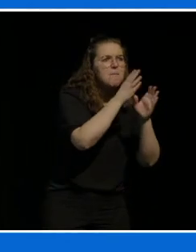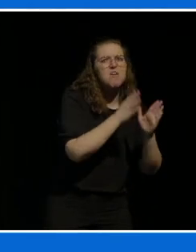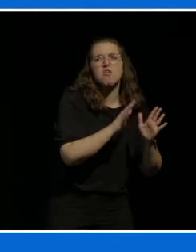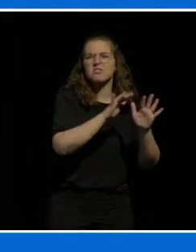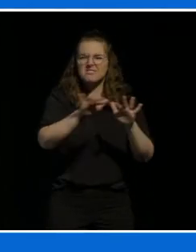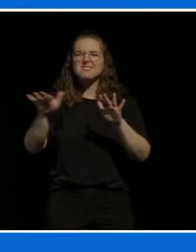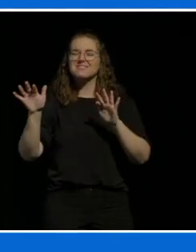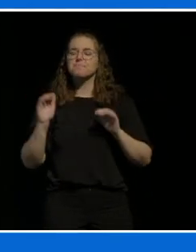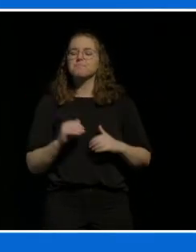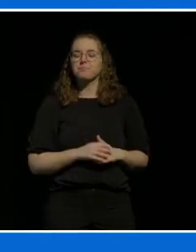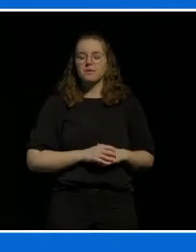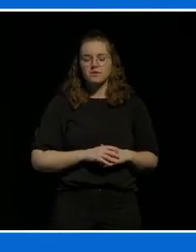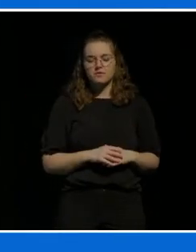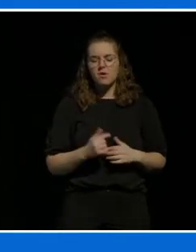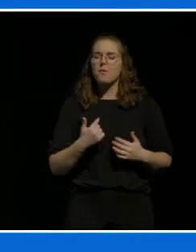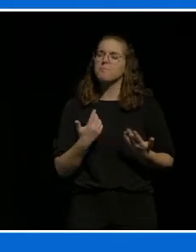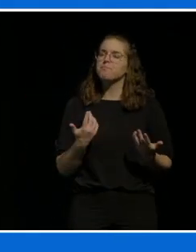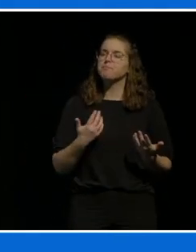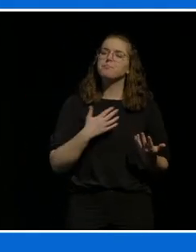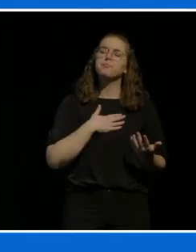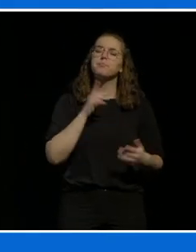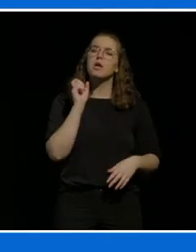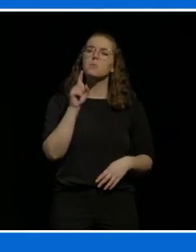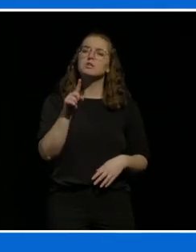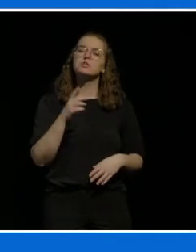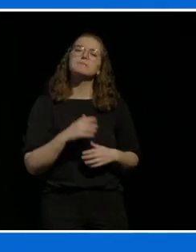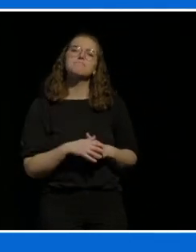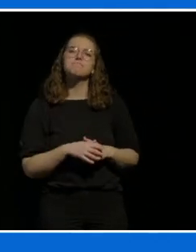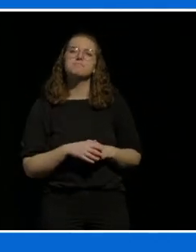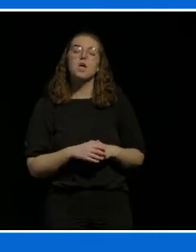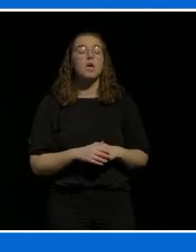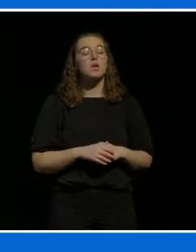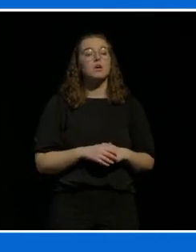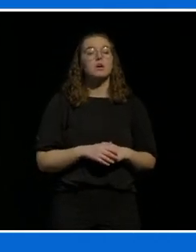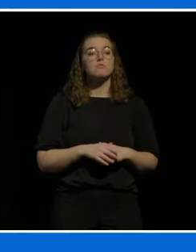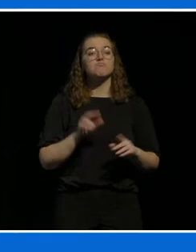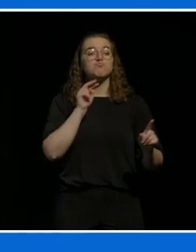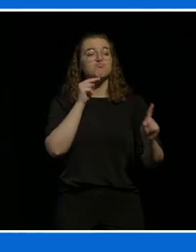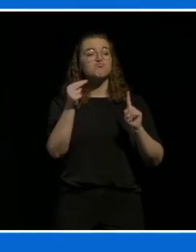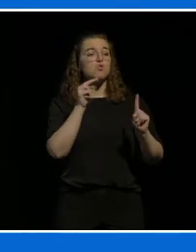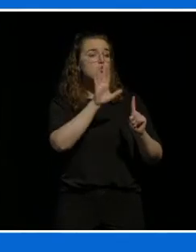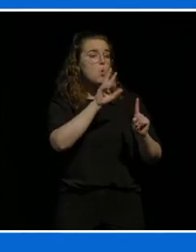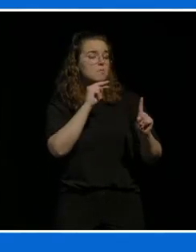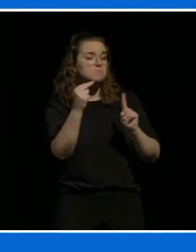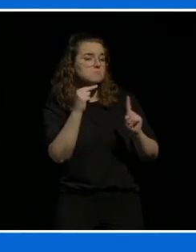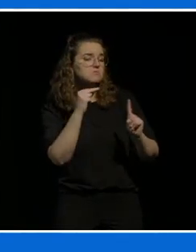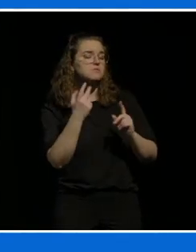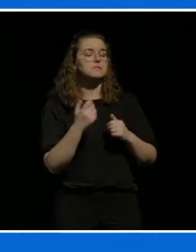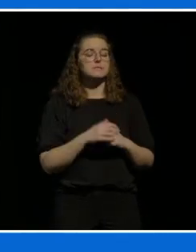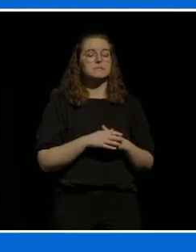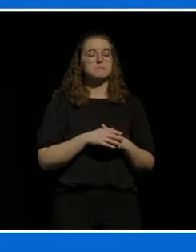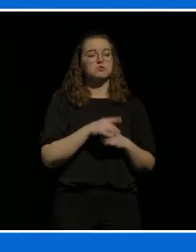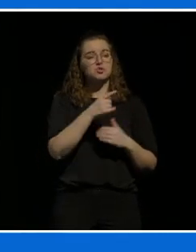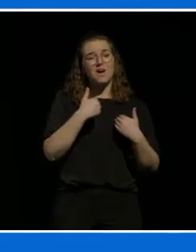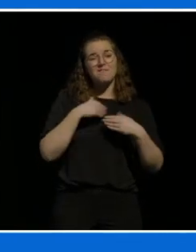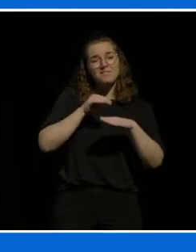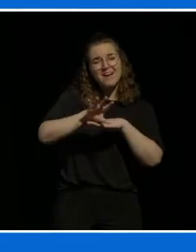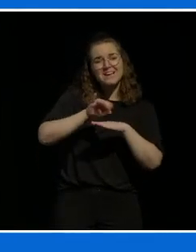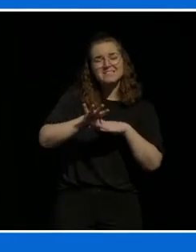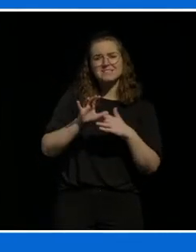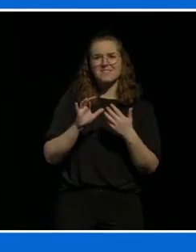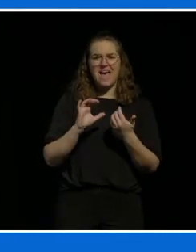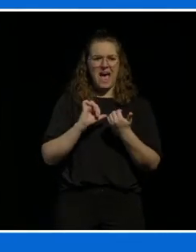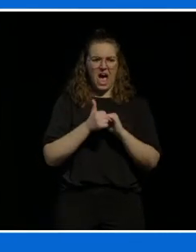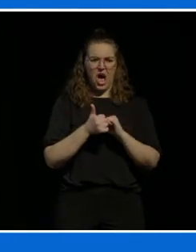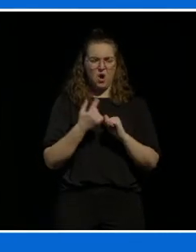I guess I wanted to ask, either in terms of your personal experiences or maybe advice you would have for change makers like us, how do we bridge that